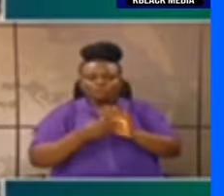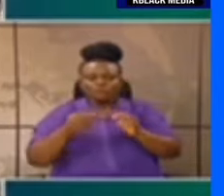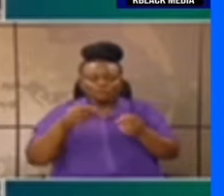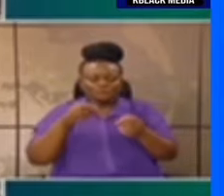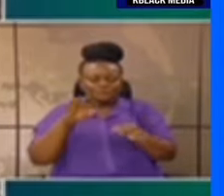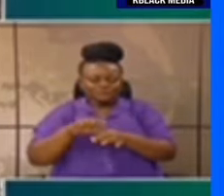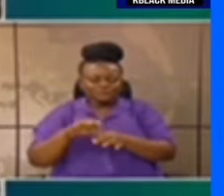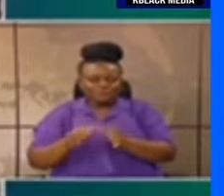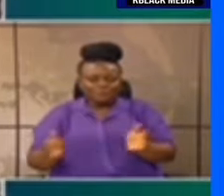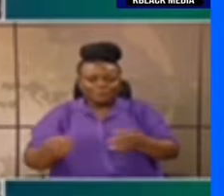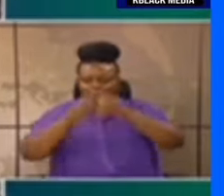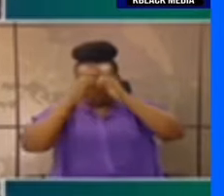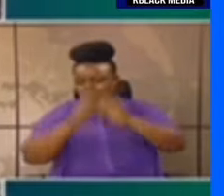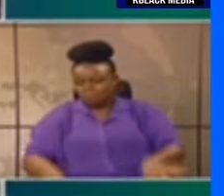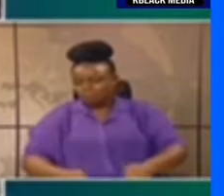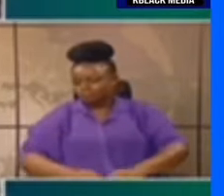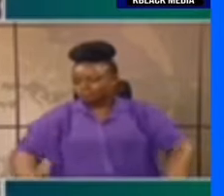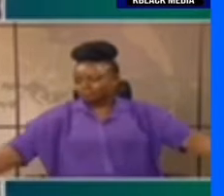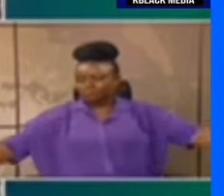form. Hey!